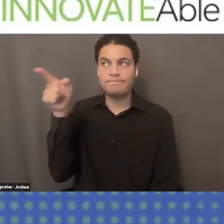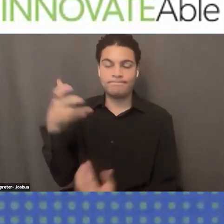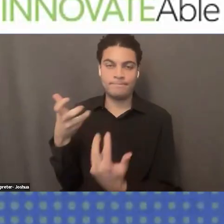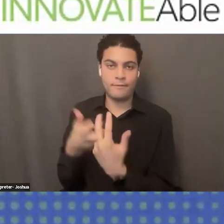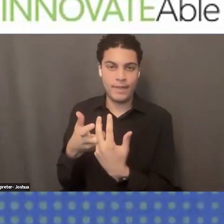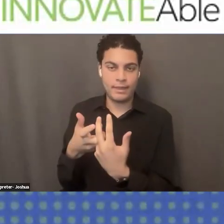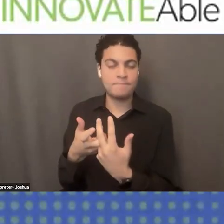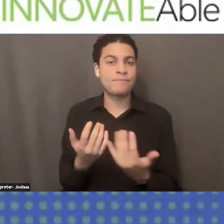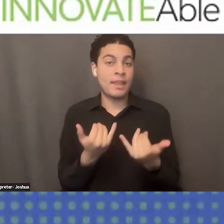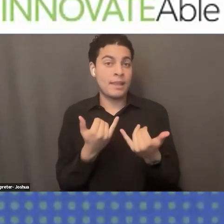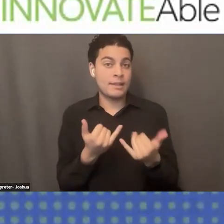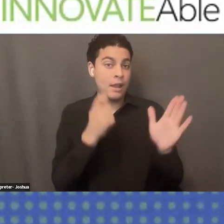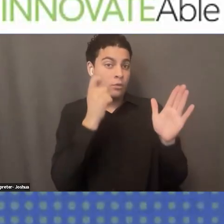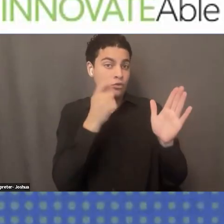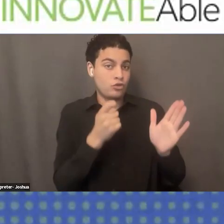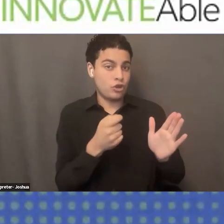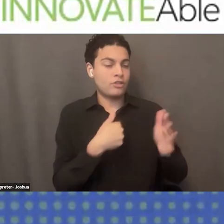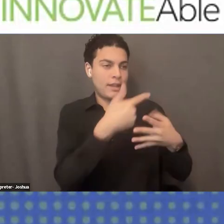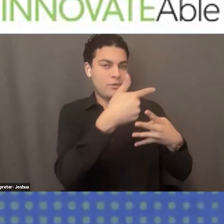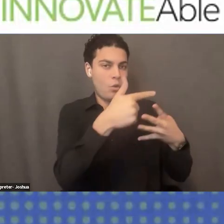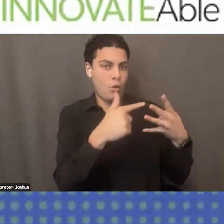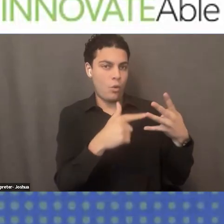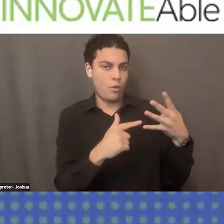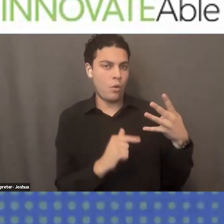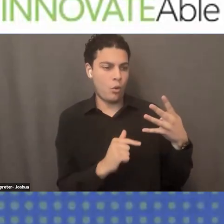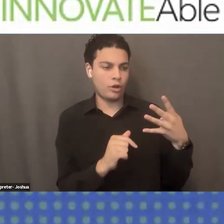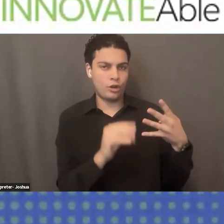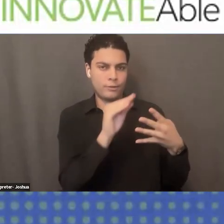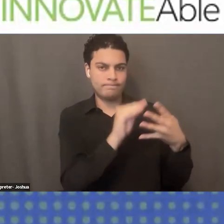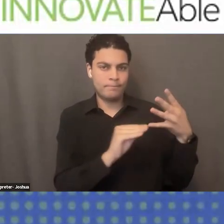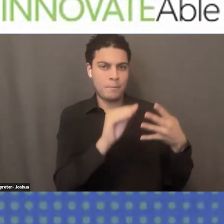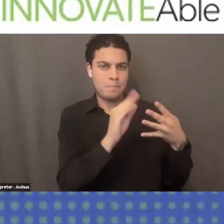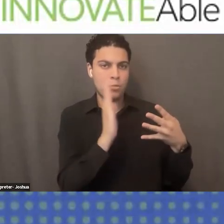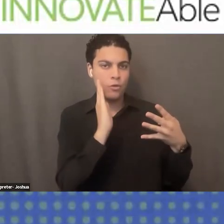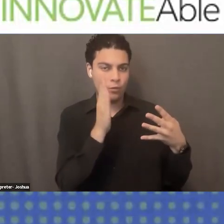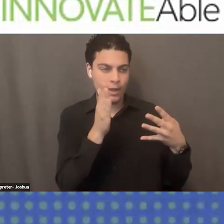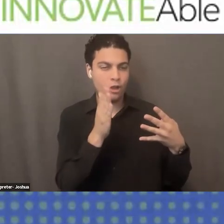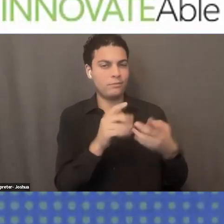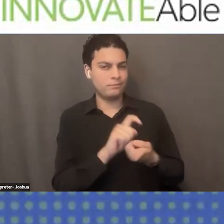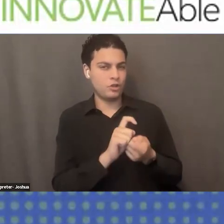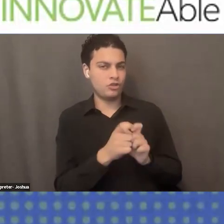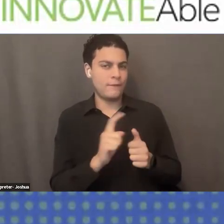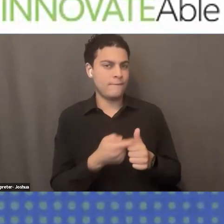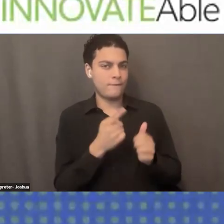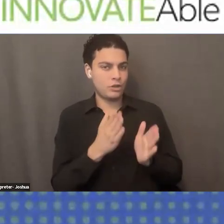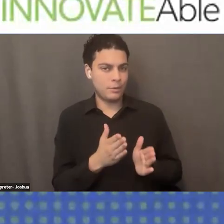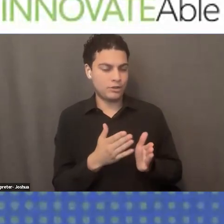the judges so that every judge gets a good amount of time for different people. So let's start this time with Nick.